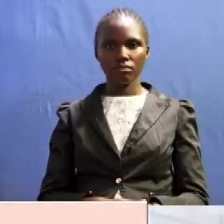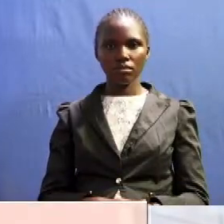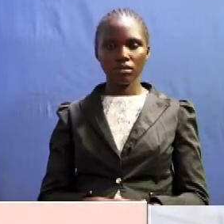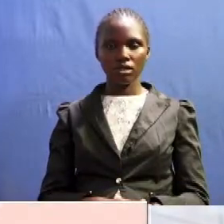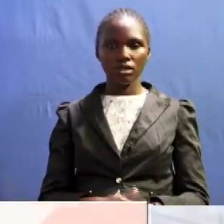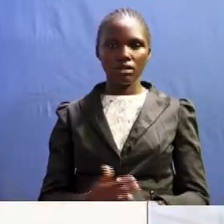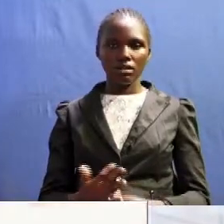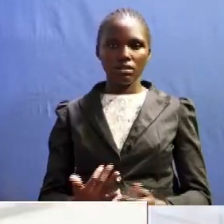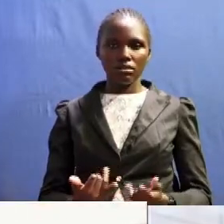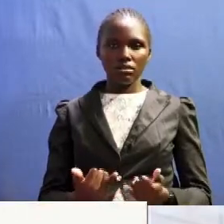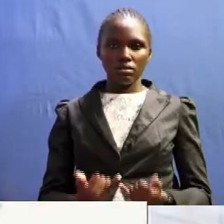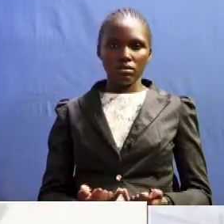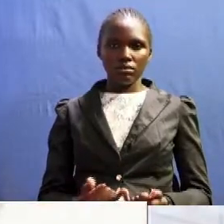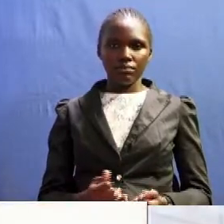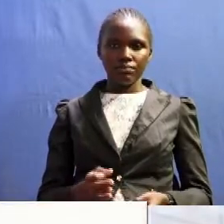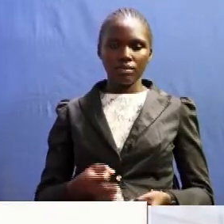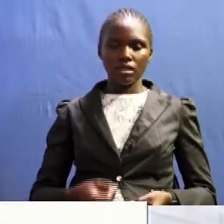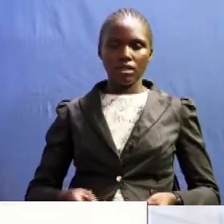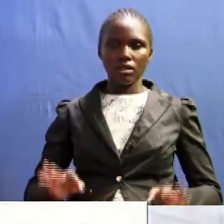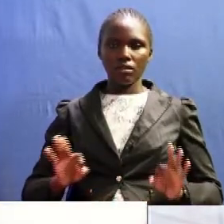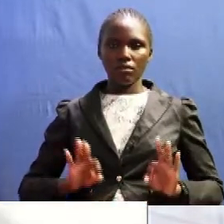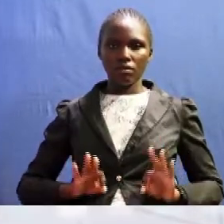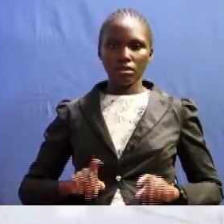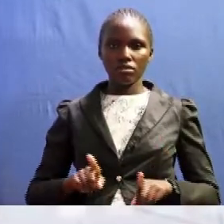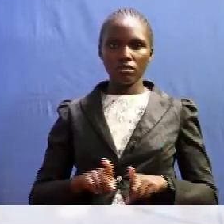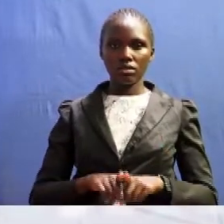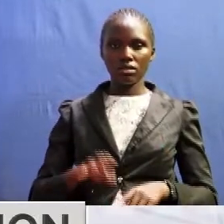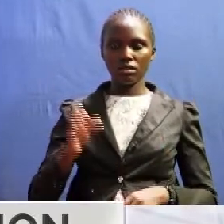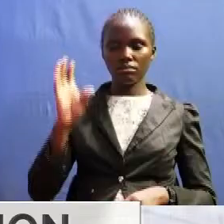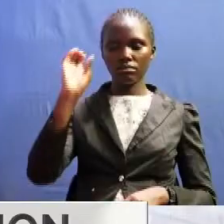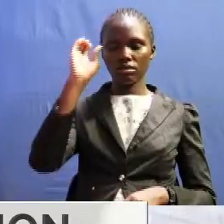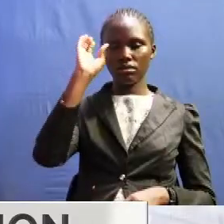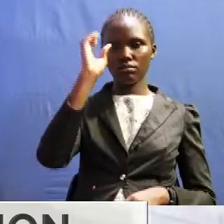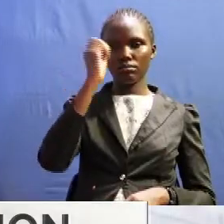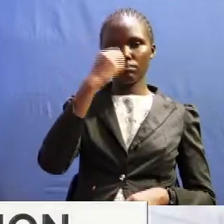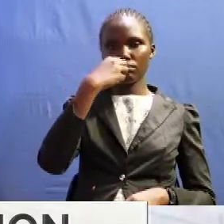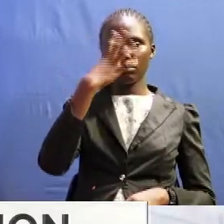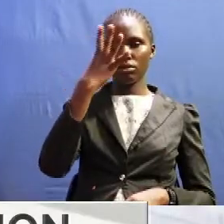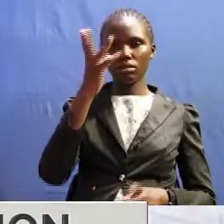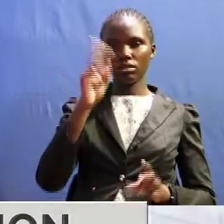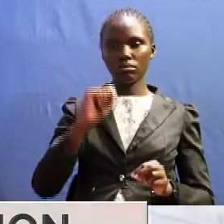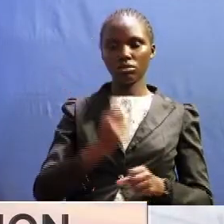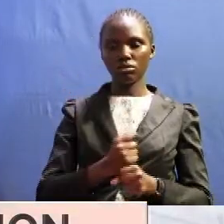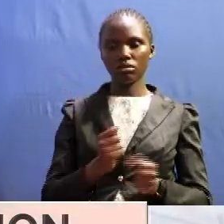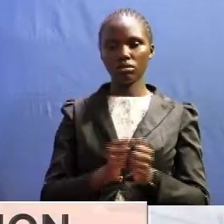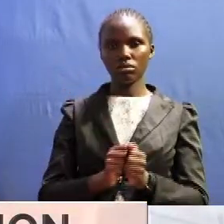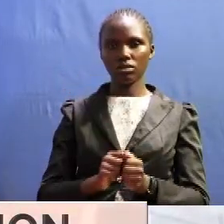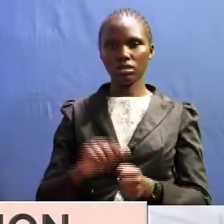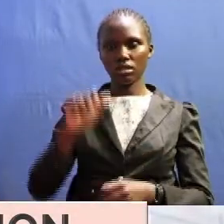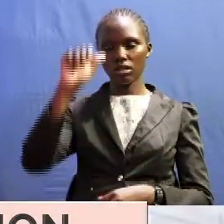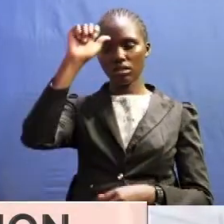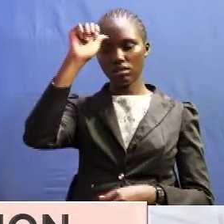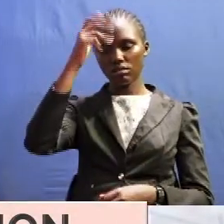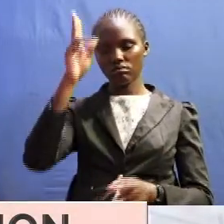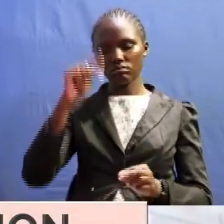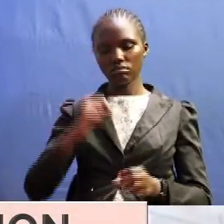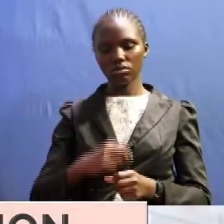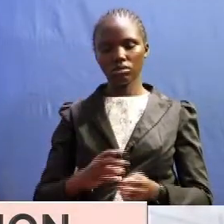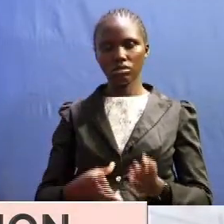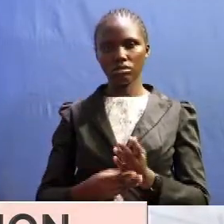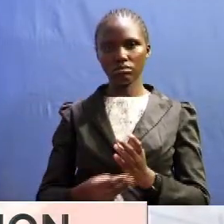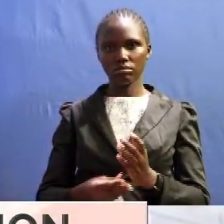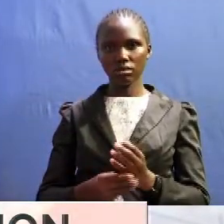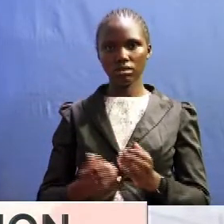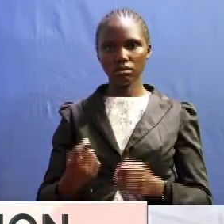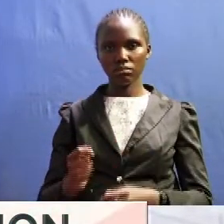Now moving on, as fashion and beauty trends continue to thrive in Kenya, education experts encourage students to pursue short